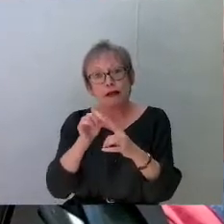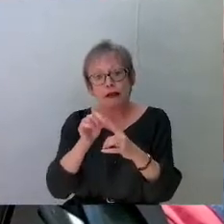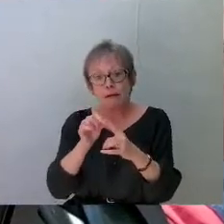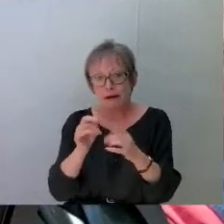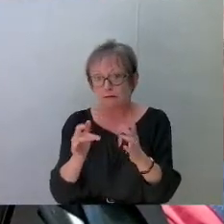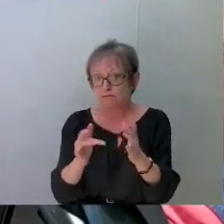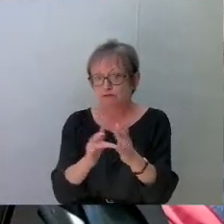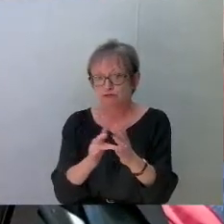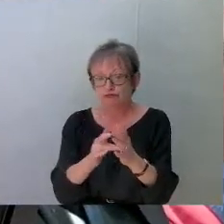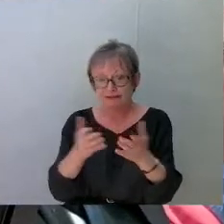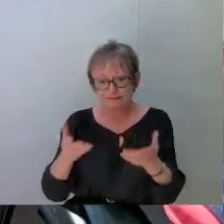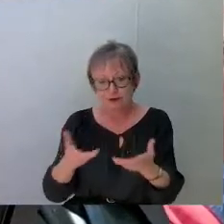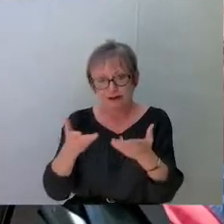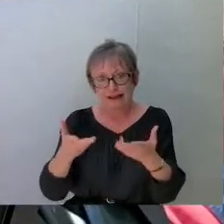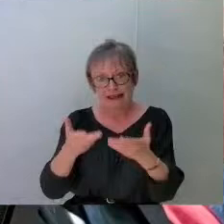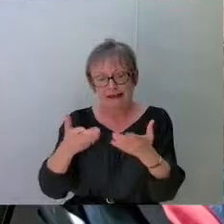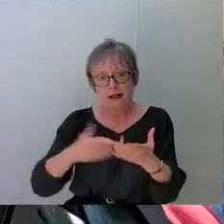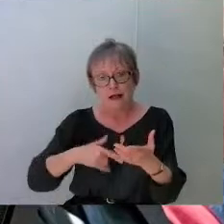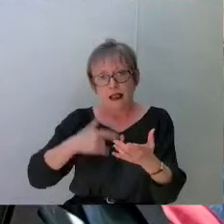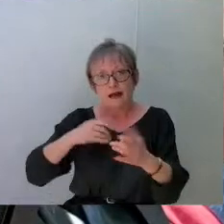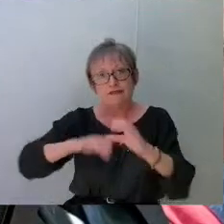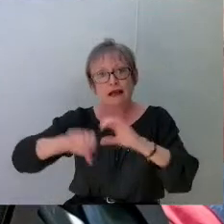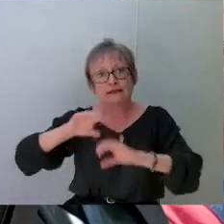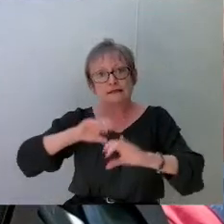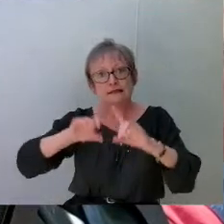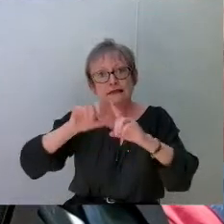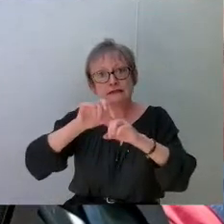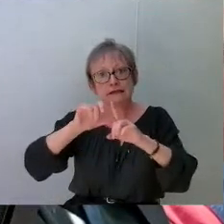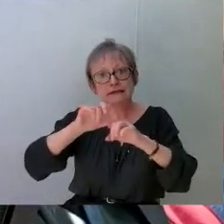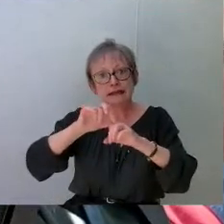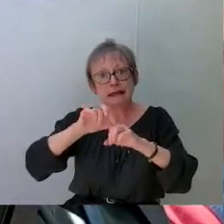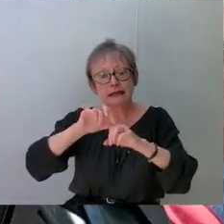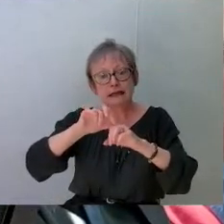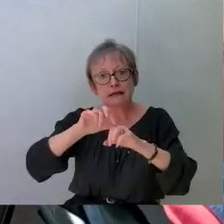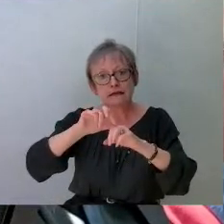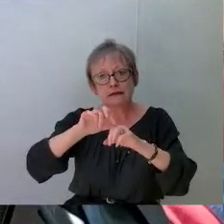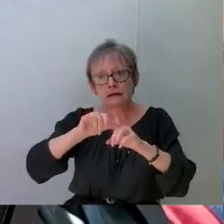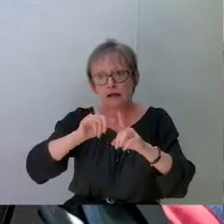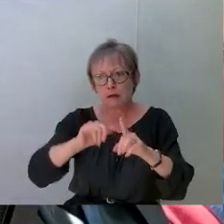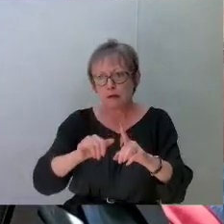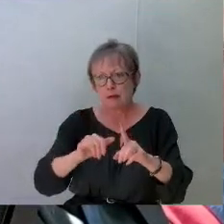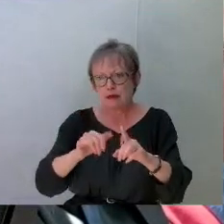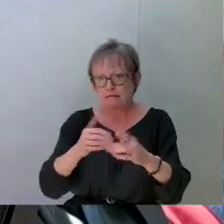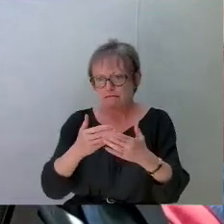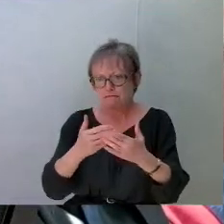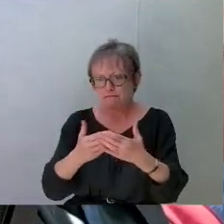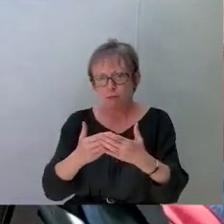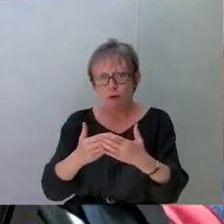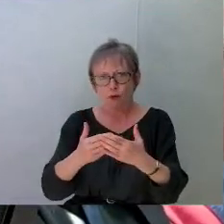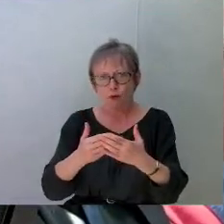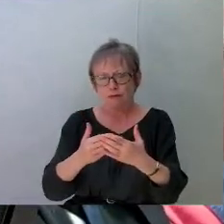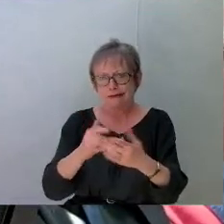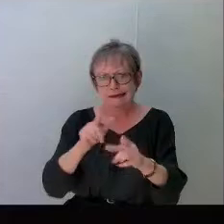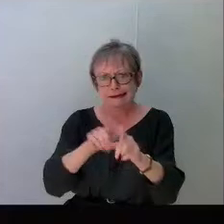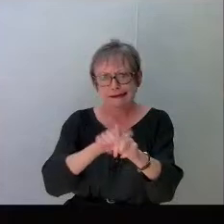of driving life sciences in Dundee for perhaps, Philip, more decades than you like to